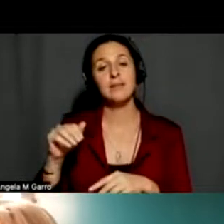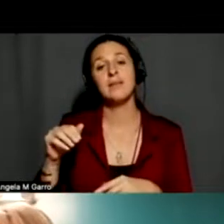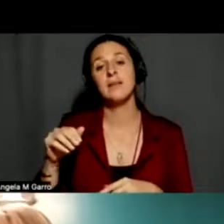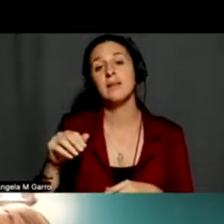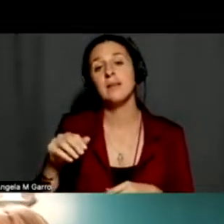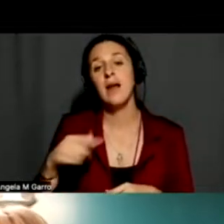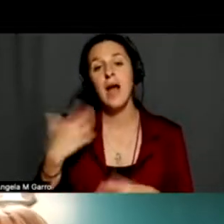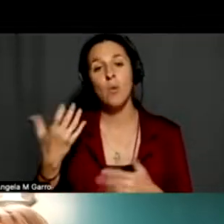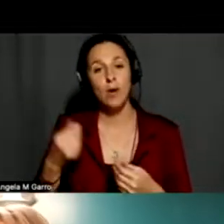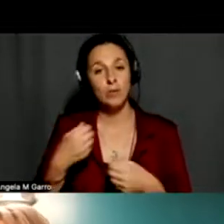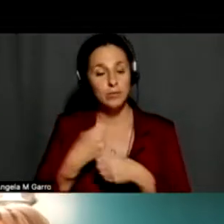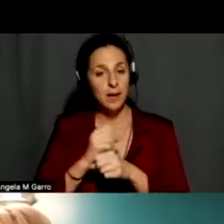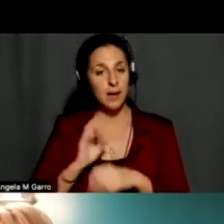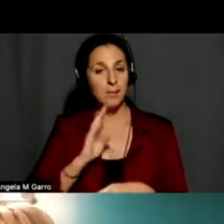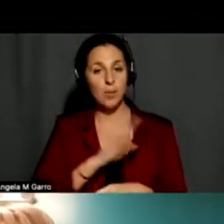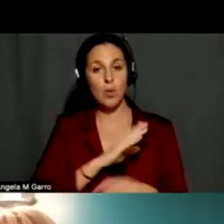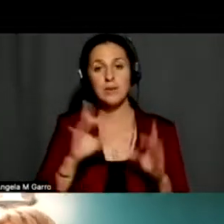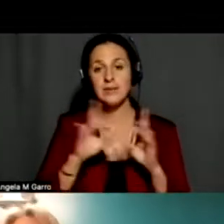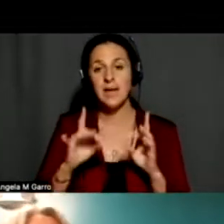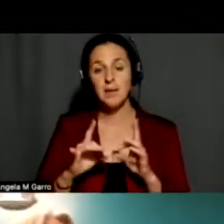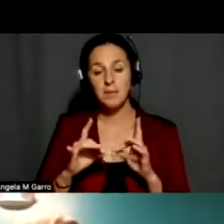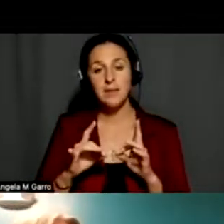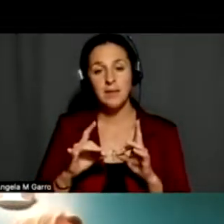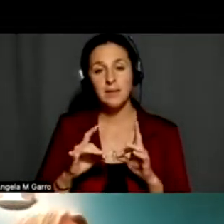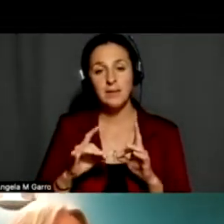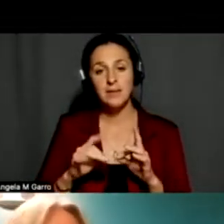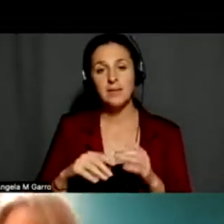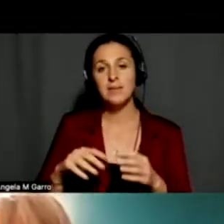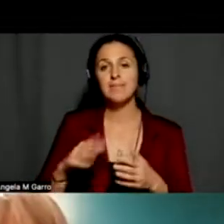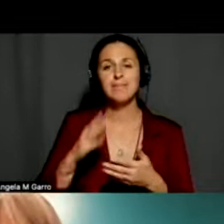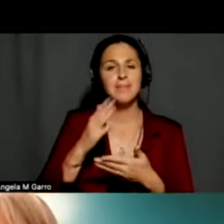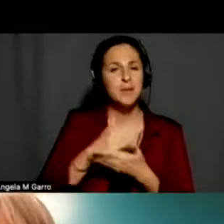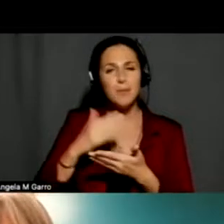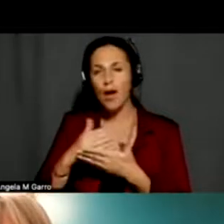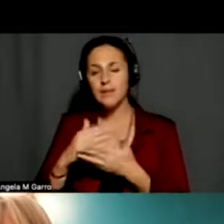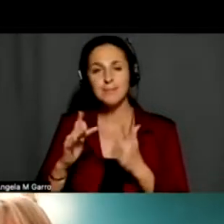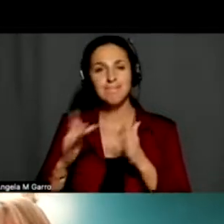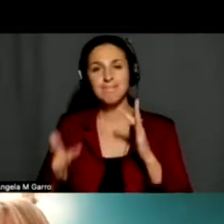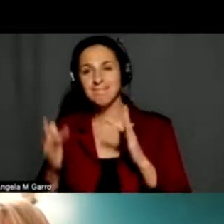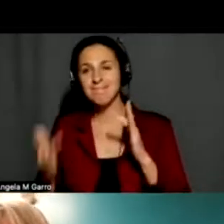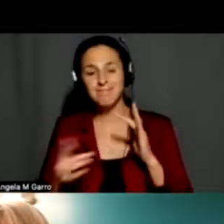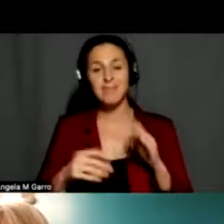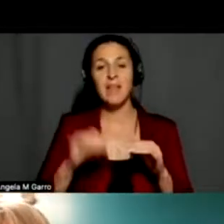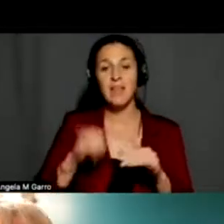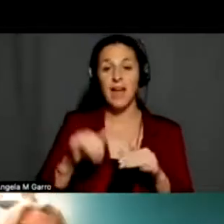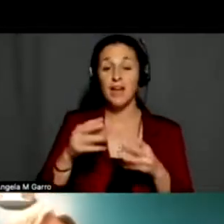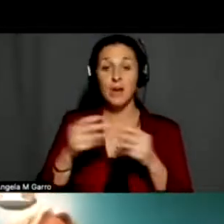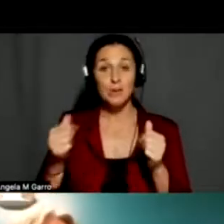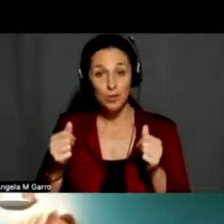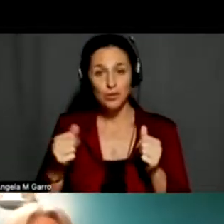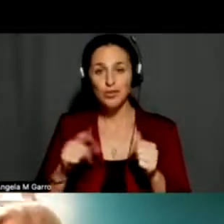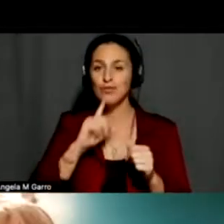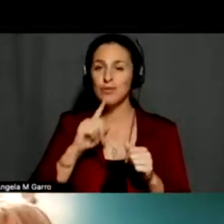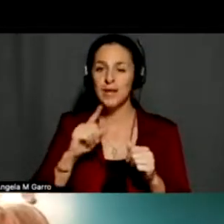board statement to share thoughts lately, but those thoughts seem disconnected without a through line. The resolution, though, has unified some of